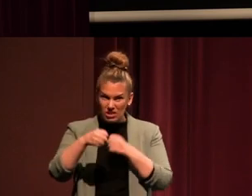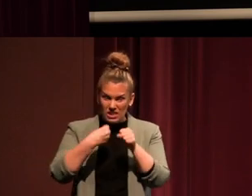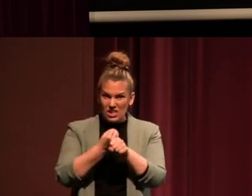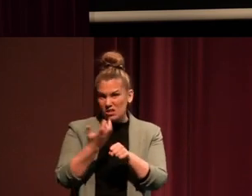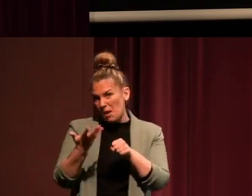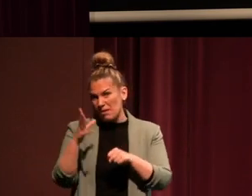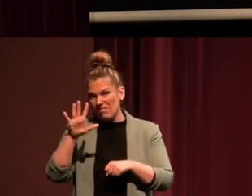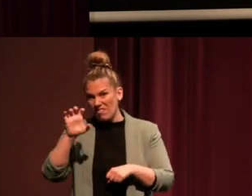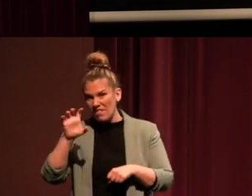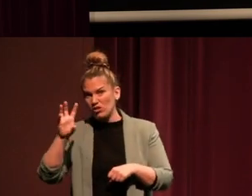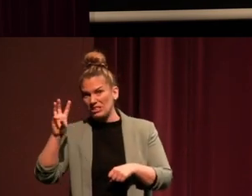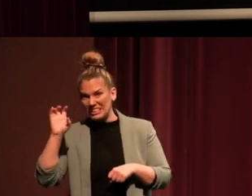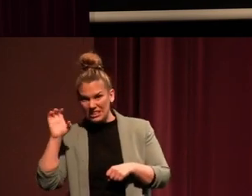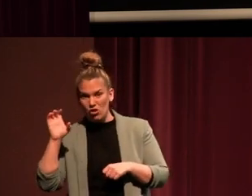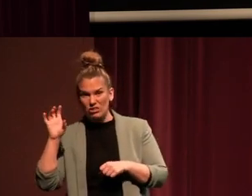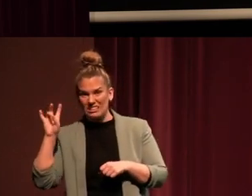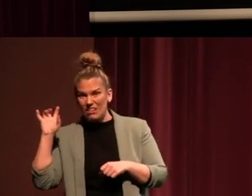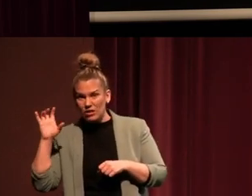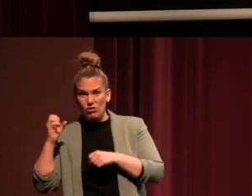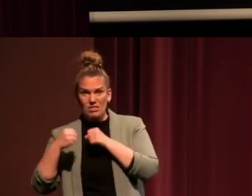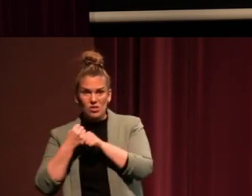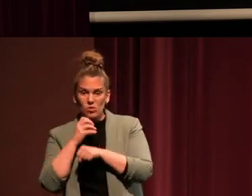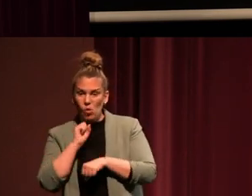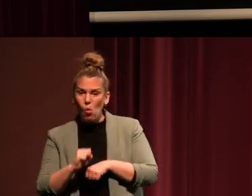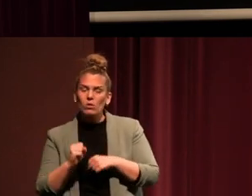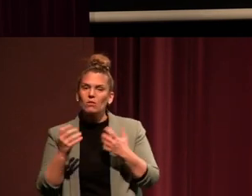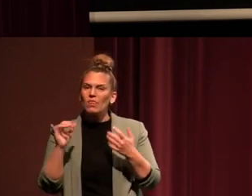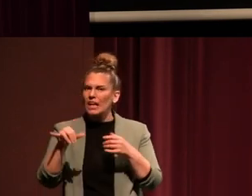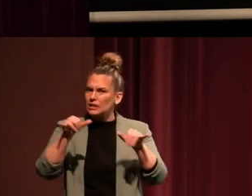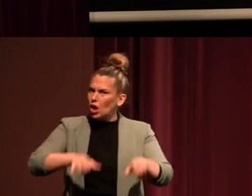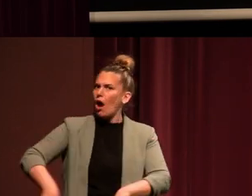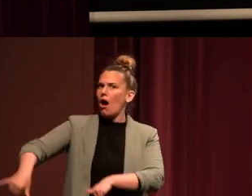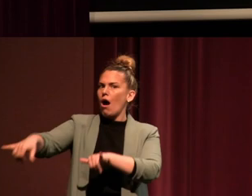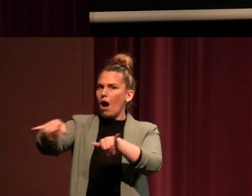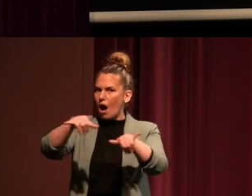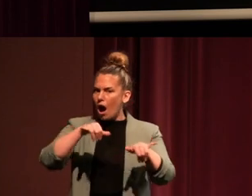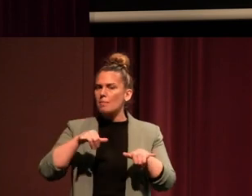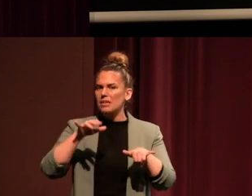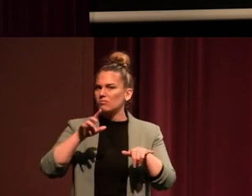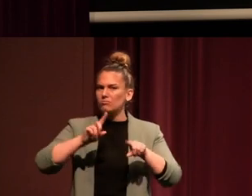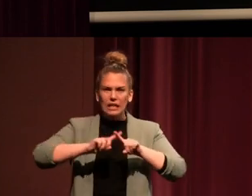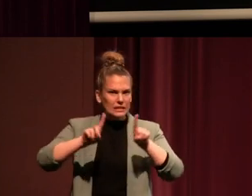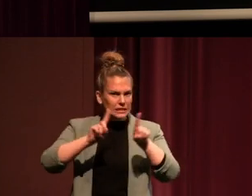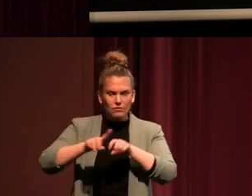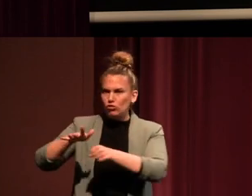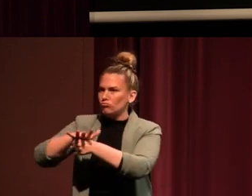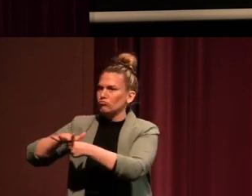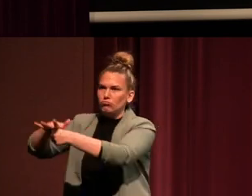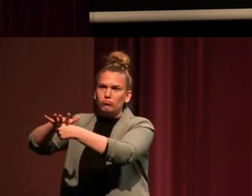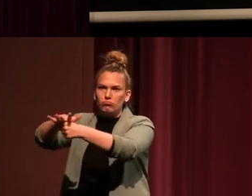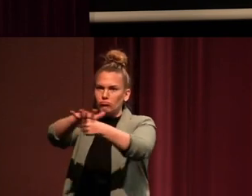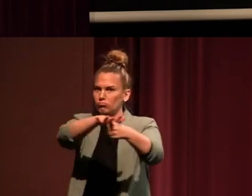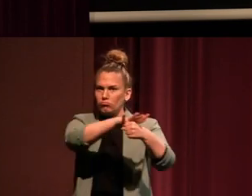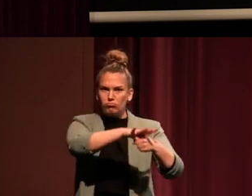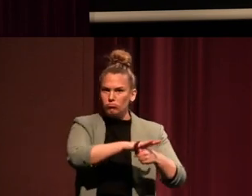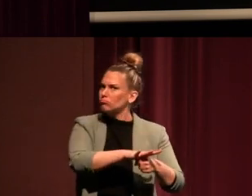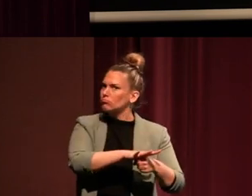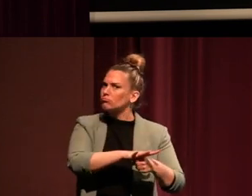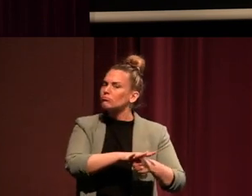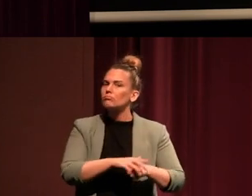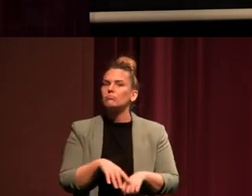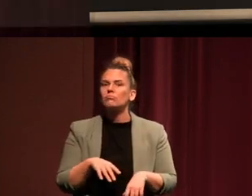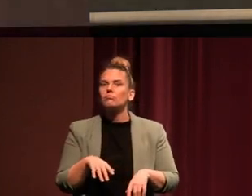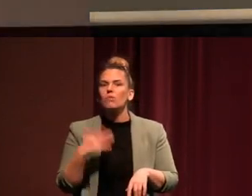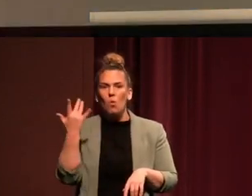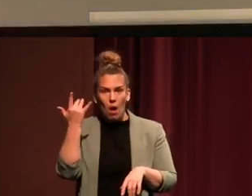years old. Old trees were historically really common across a huge variety of landscape settings, in part, again,